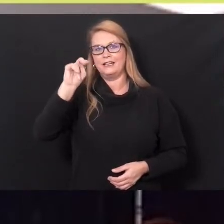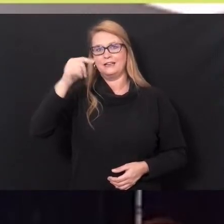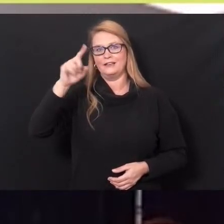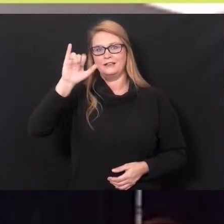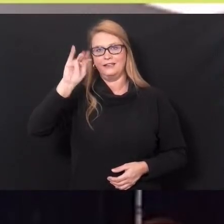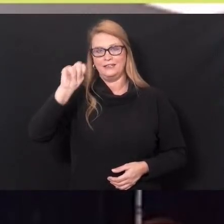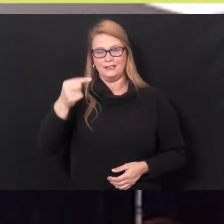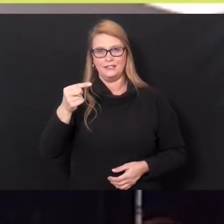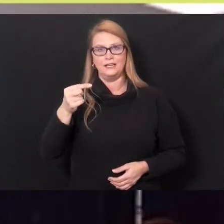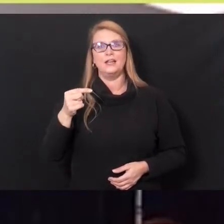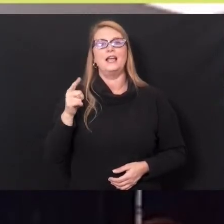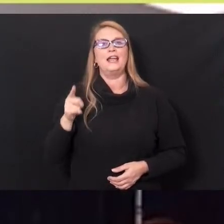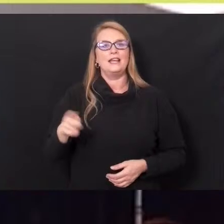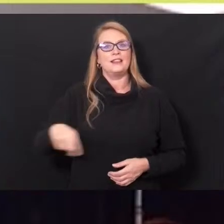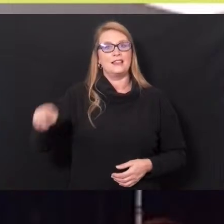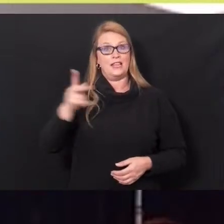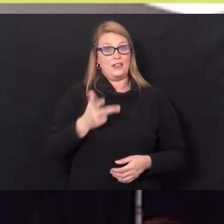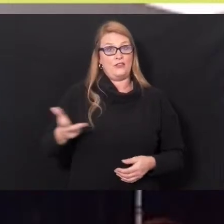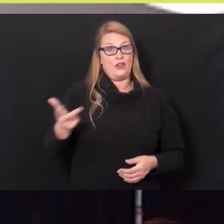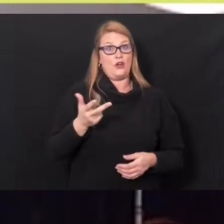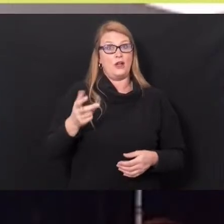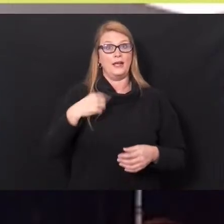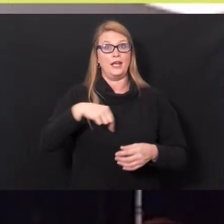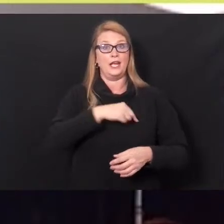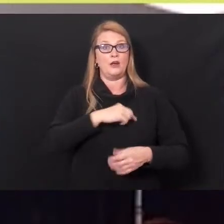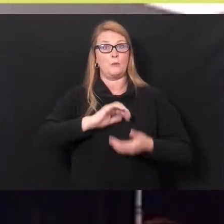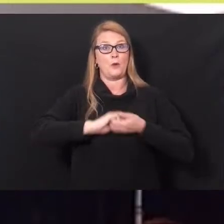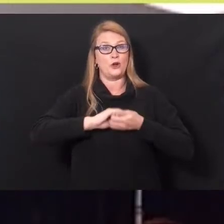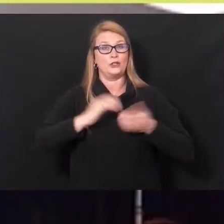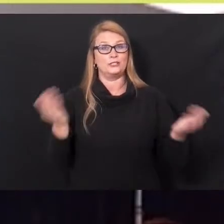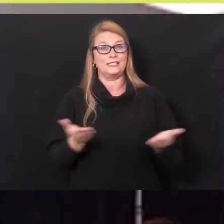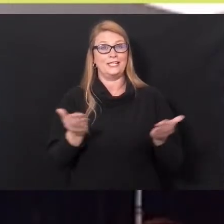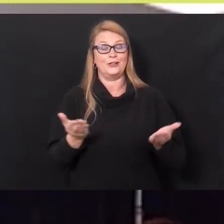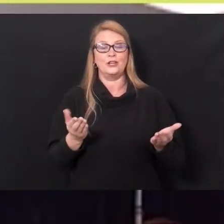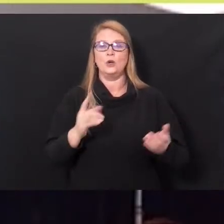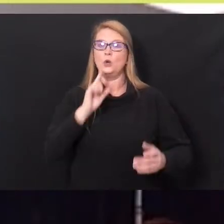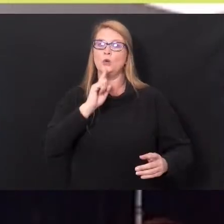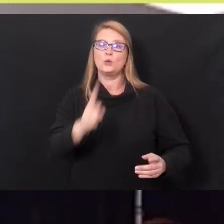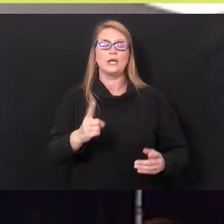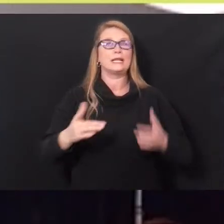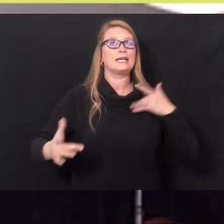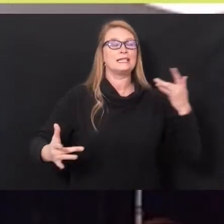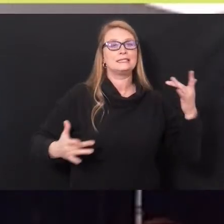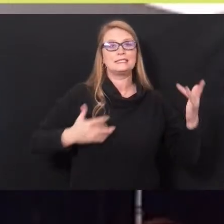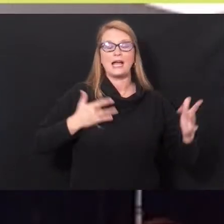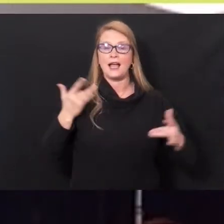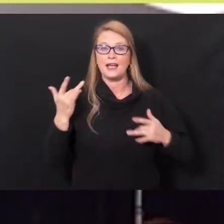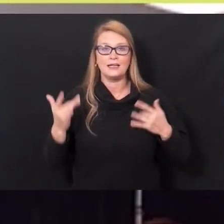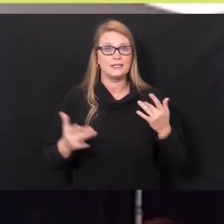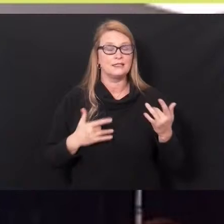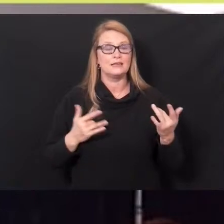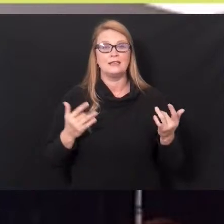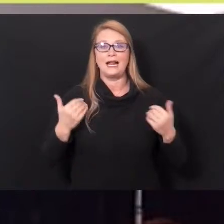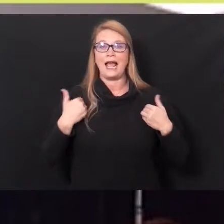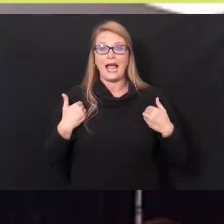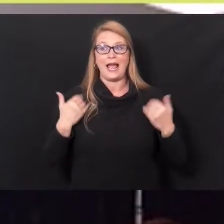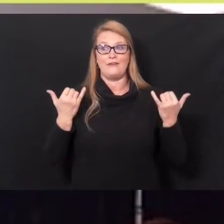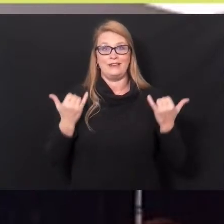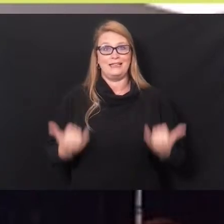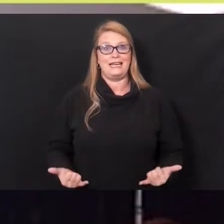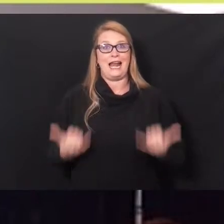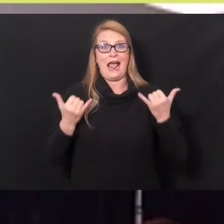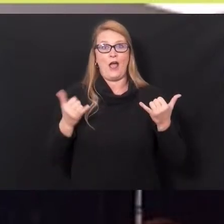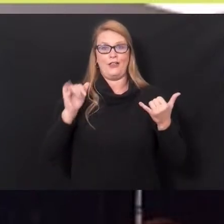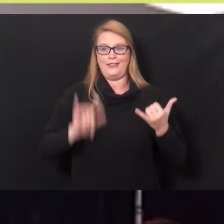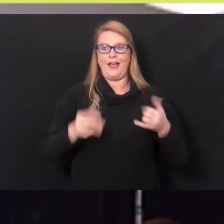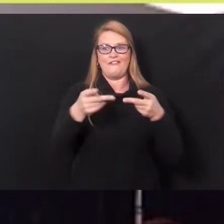Board of Health for the Cabell-Huntington Health Department. We're just really excited to have this great